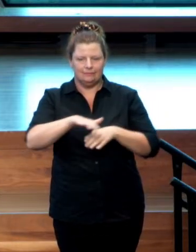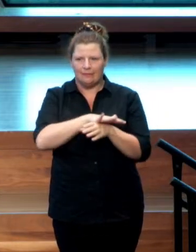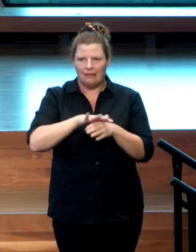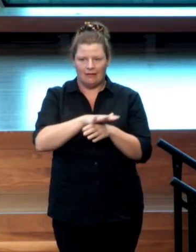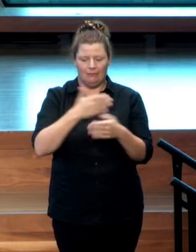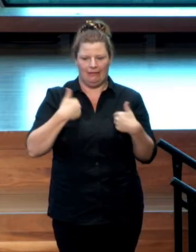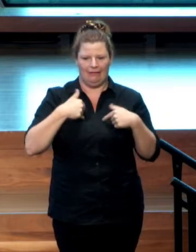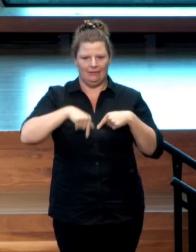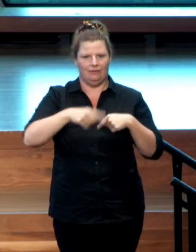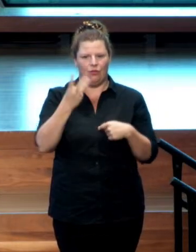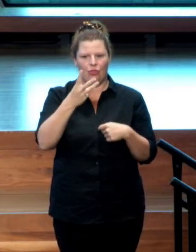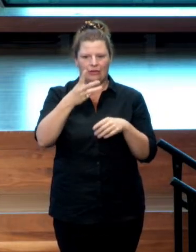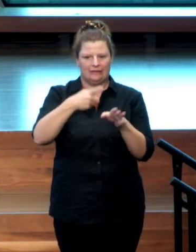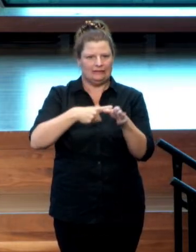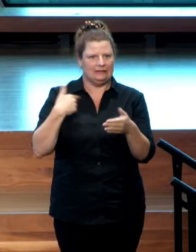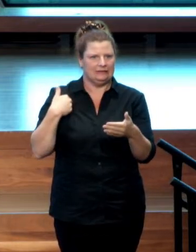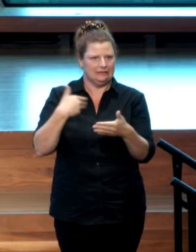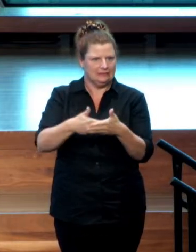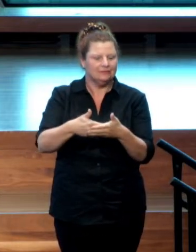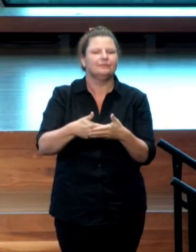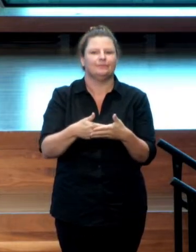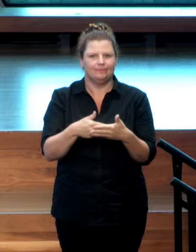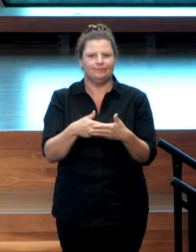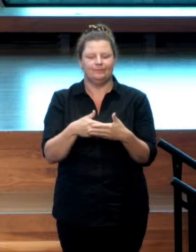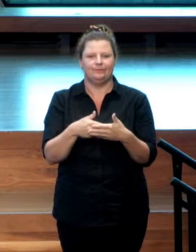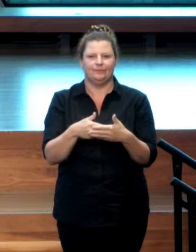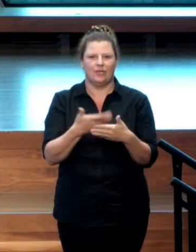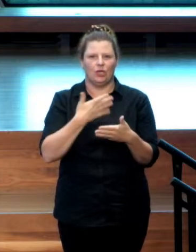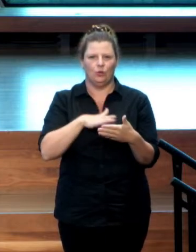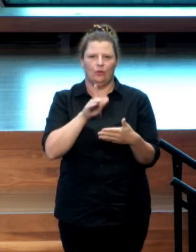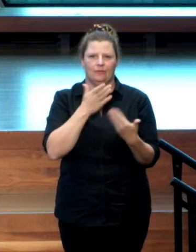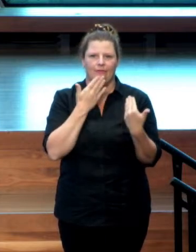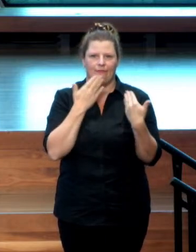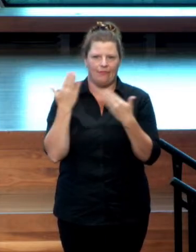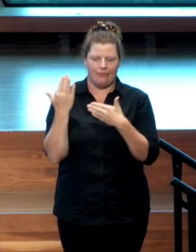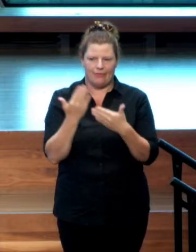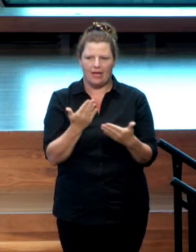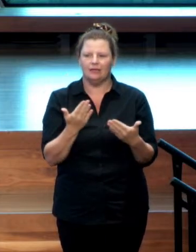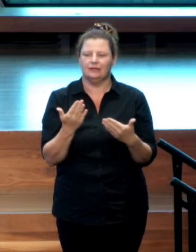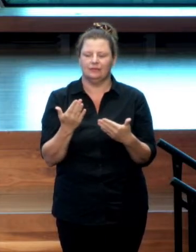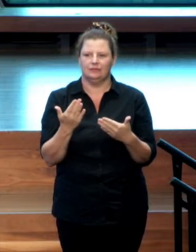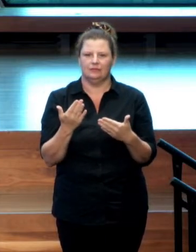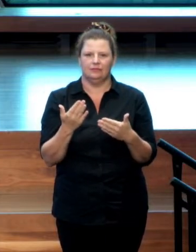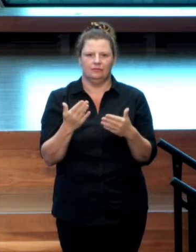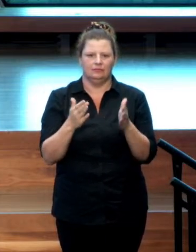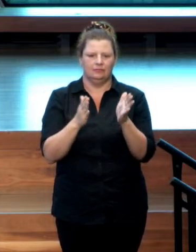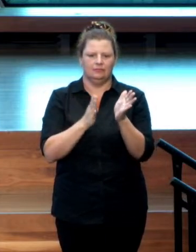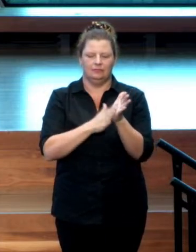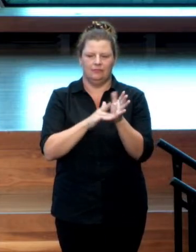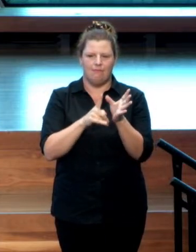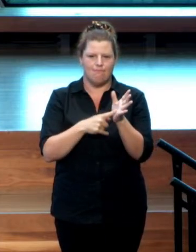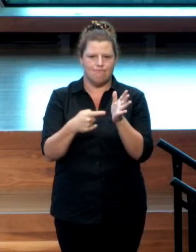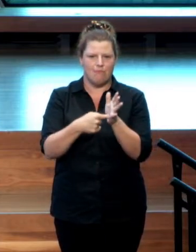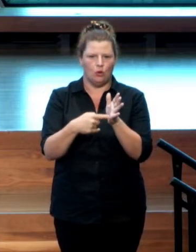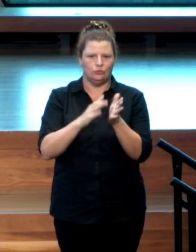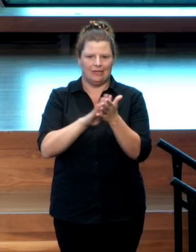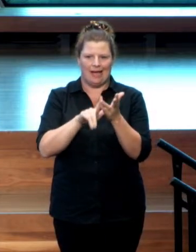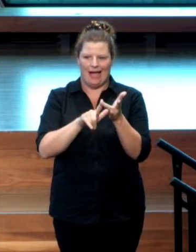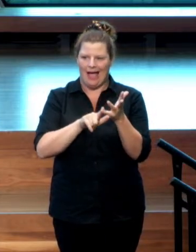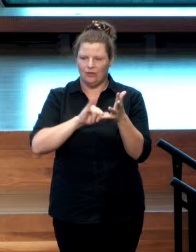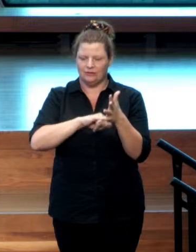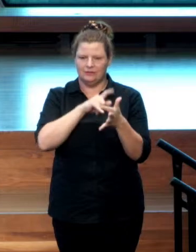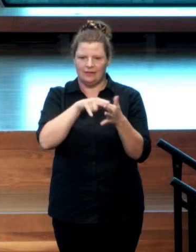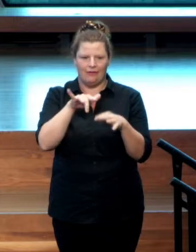for 13 years. I want to thank Malthouse Theatre.